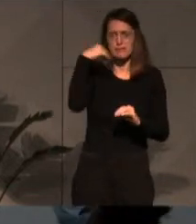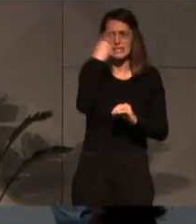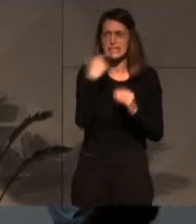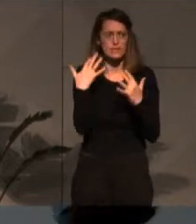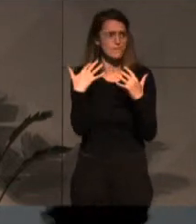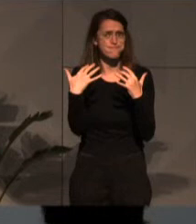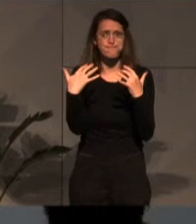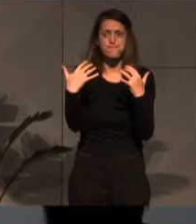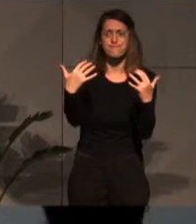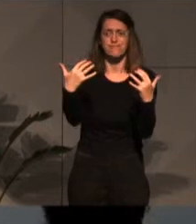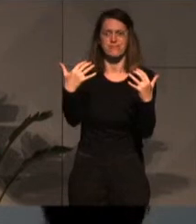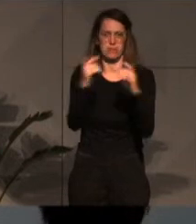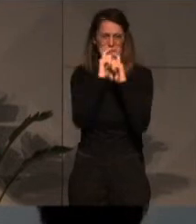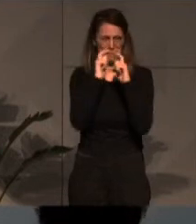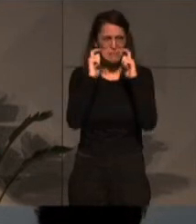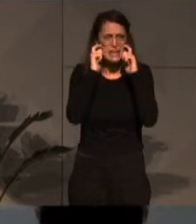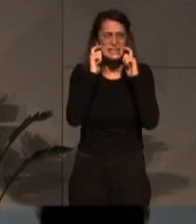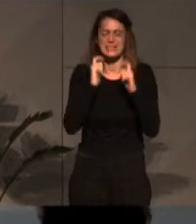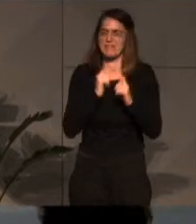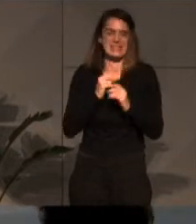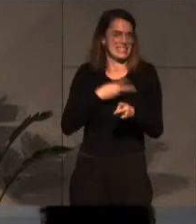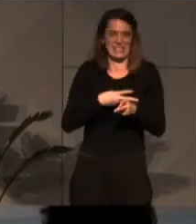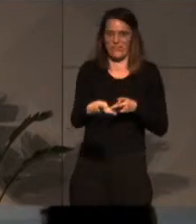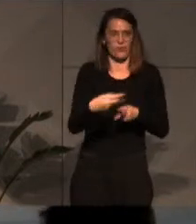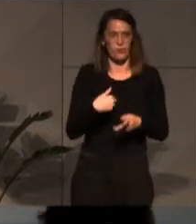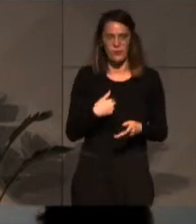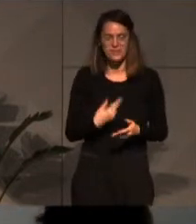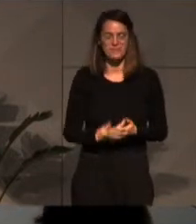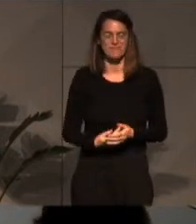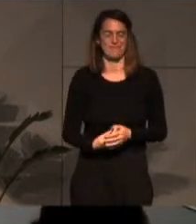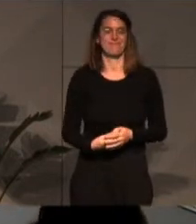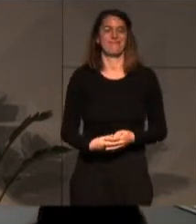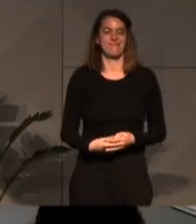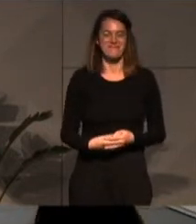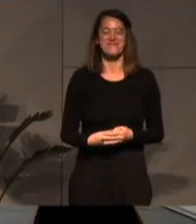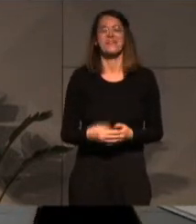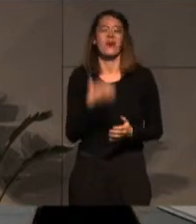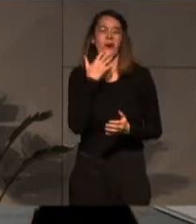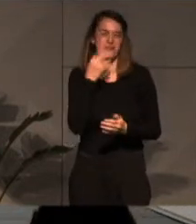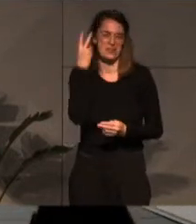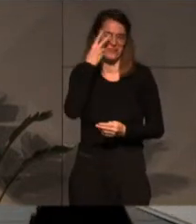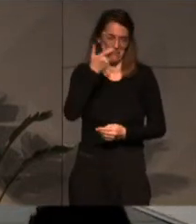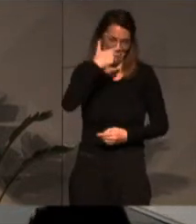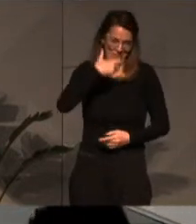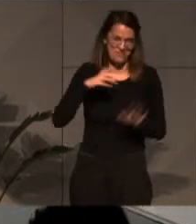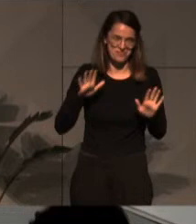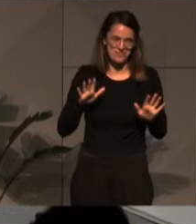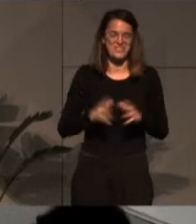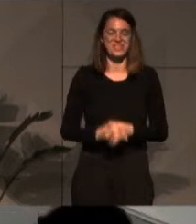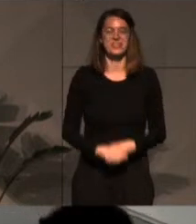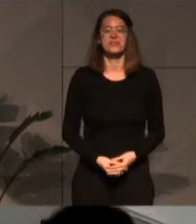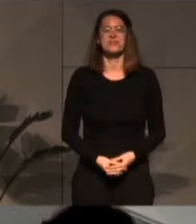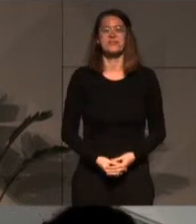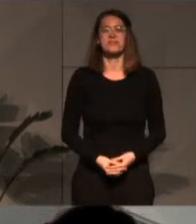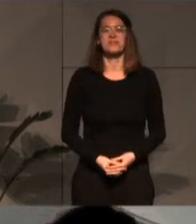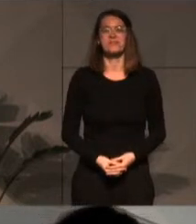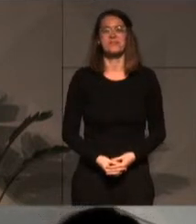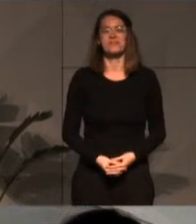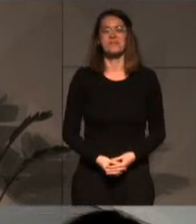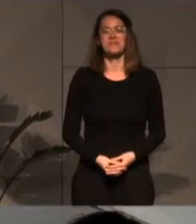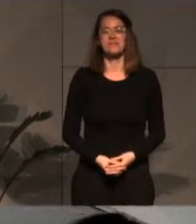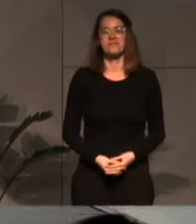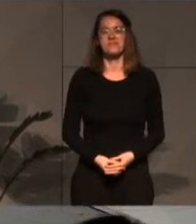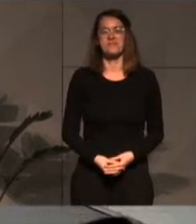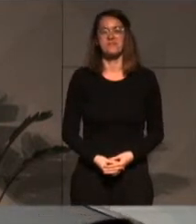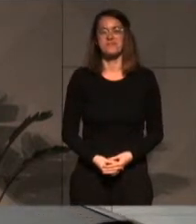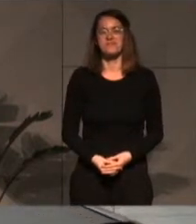people only, and I'm not used to see so many people and everyone hidden behind a mask, which is something we did not have in the Arctic. I hope you bear with